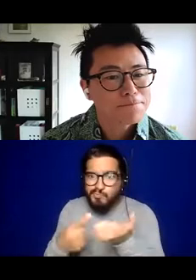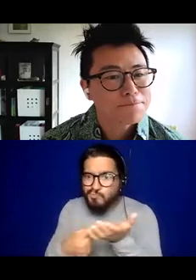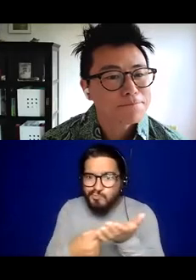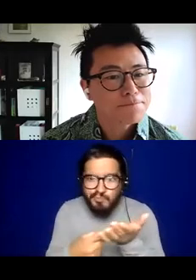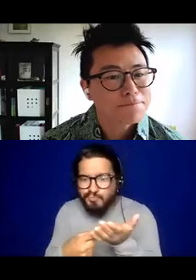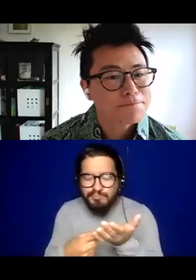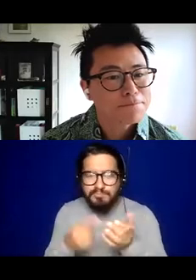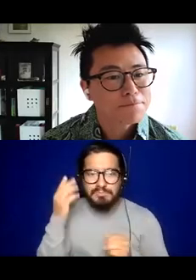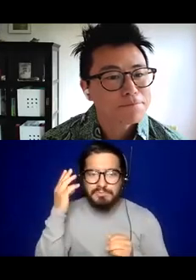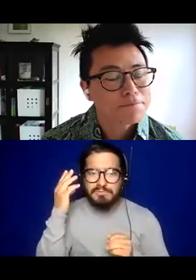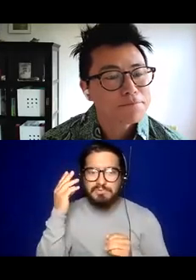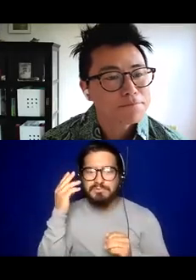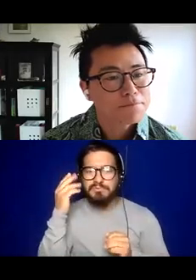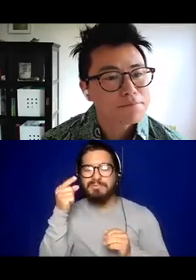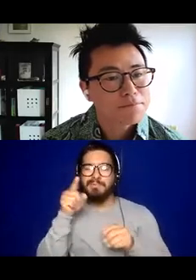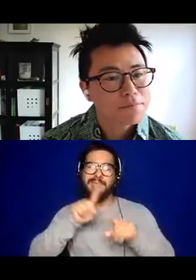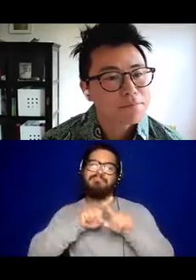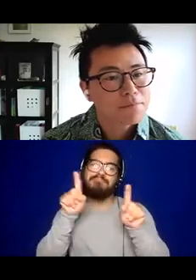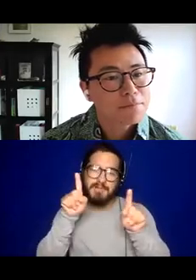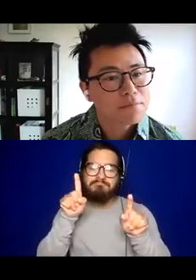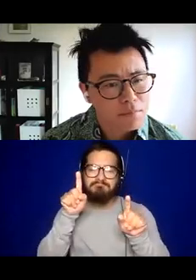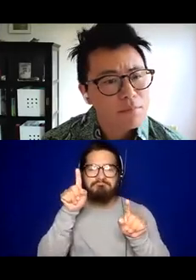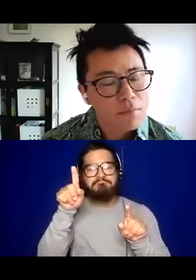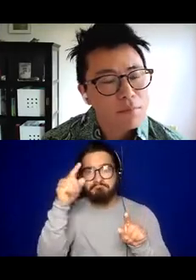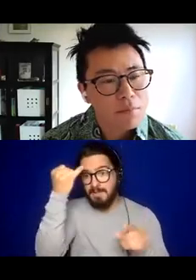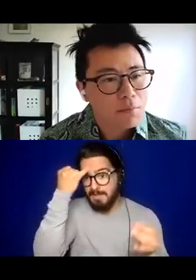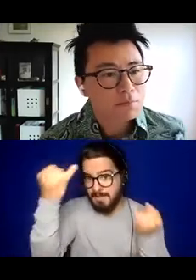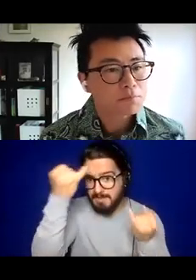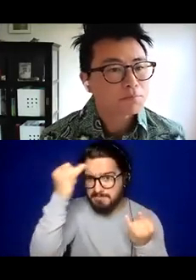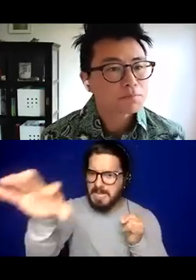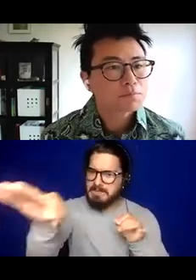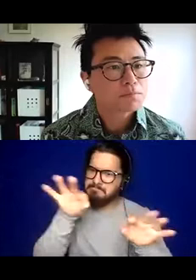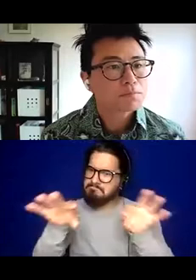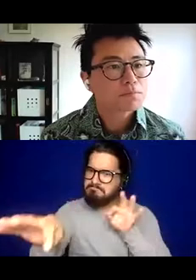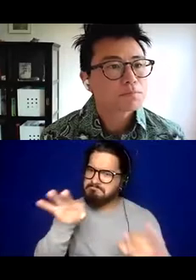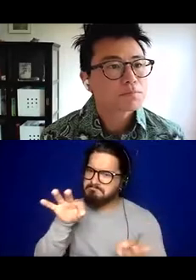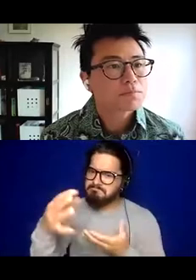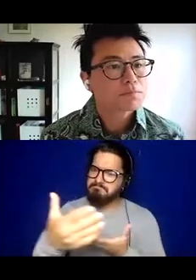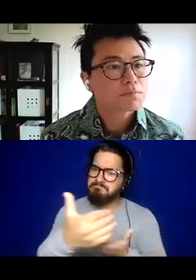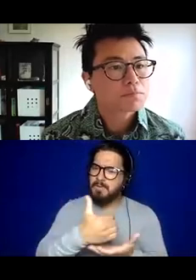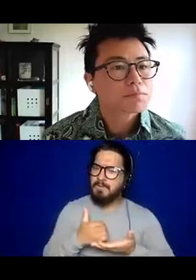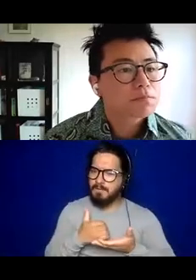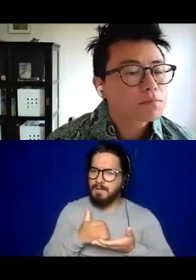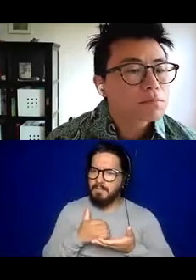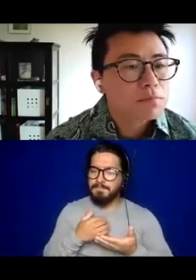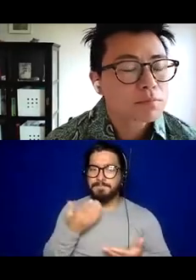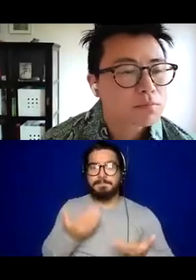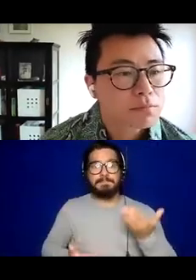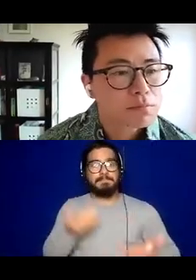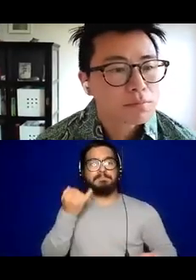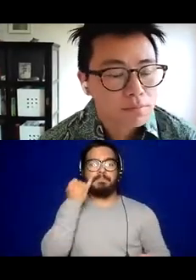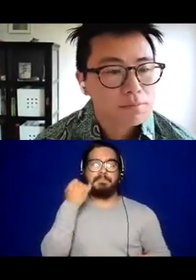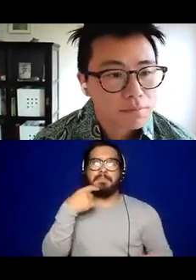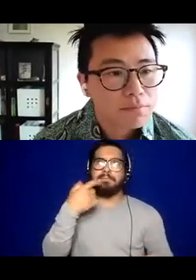but we did get some ideas or some thoughts around how, if our